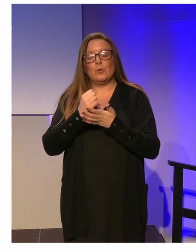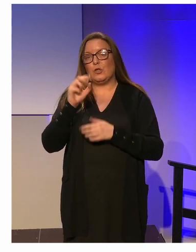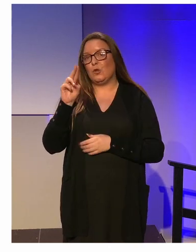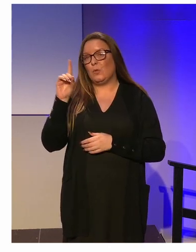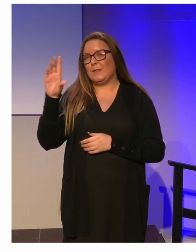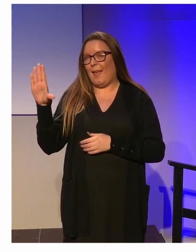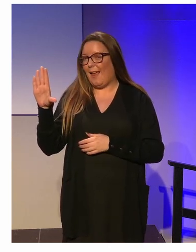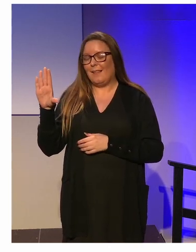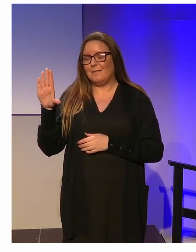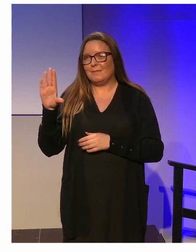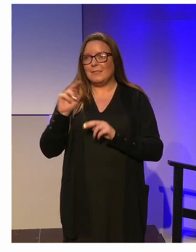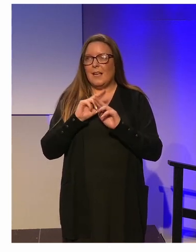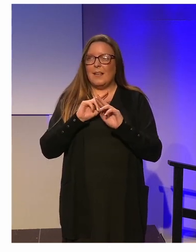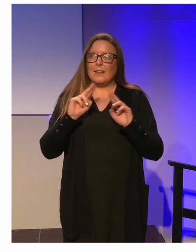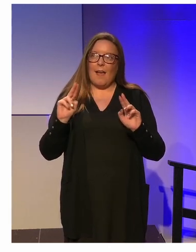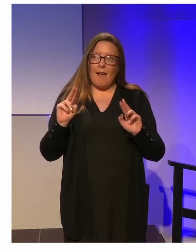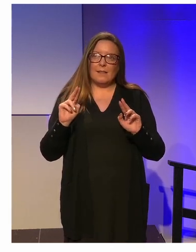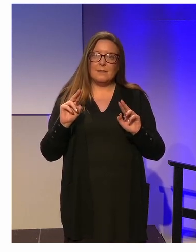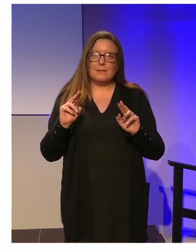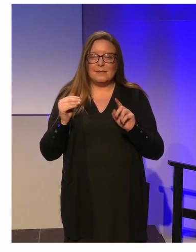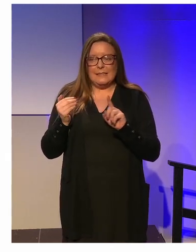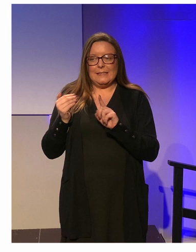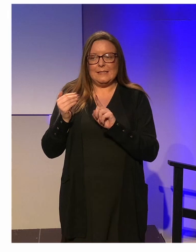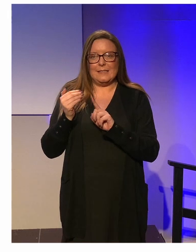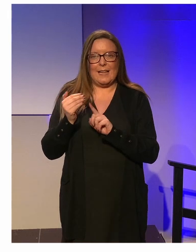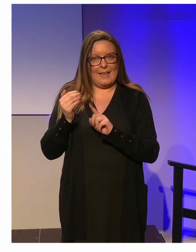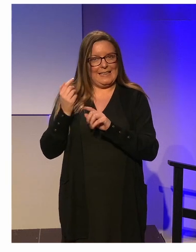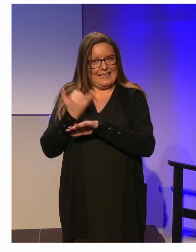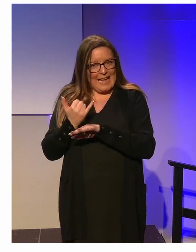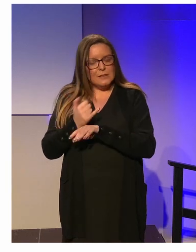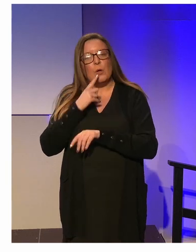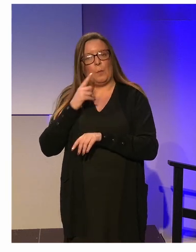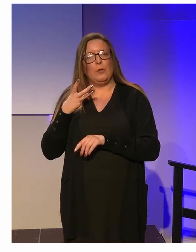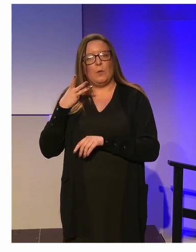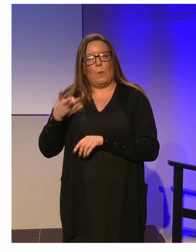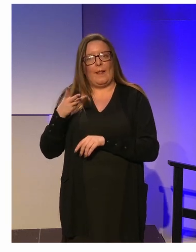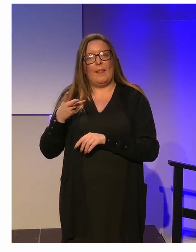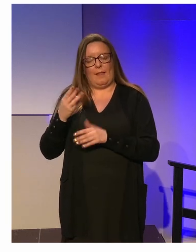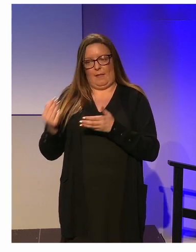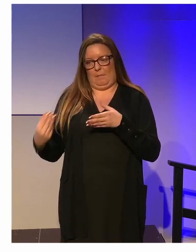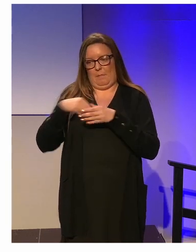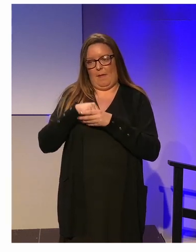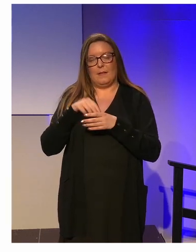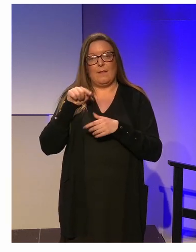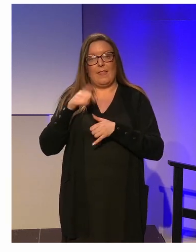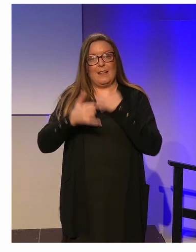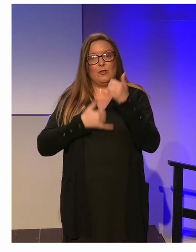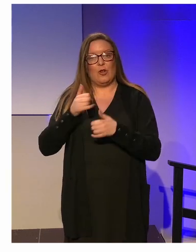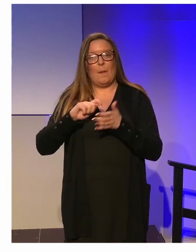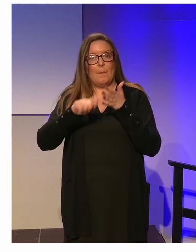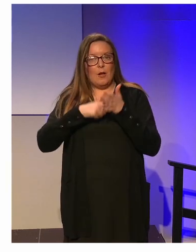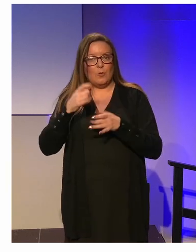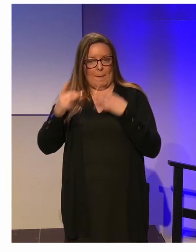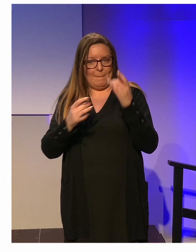that we haven't really got there yet, but we will. This is part of this year's project, is to make